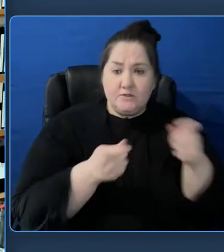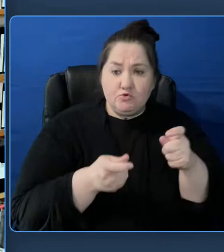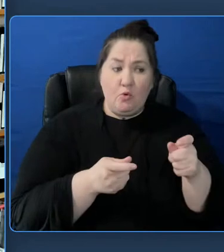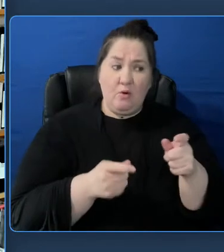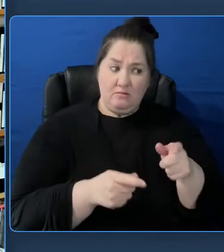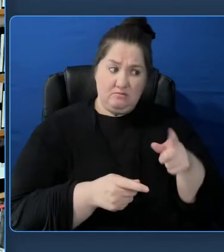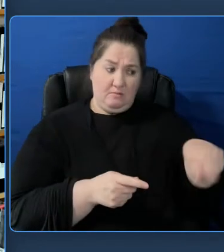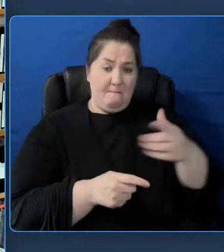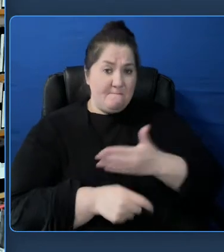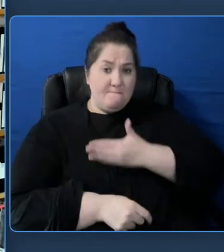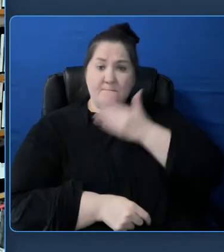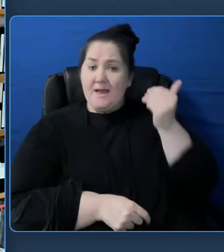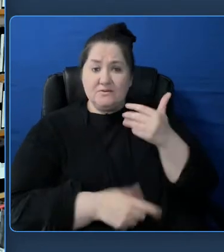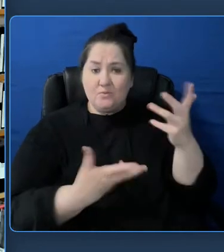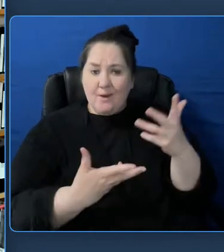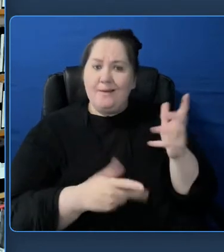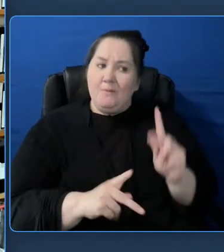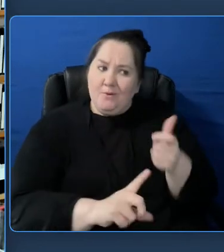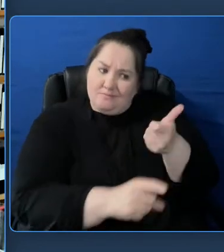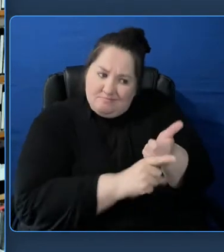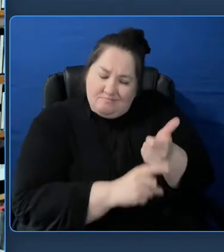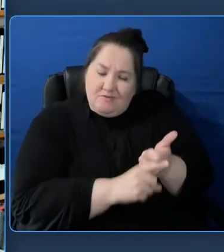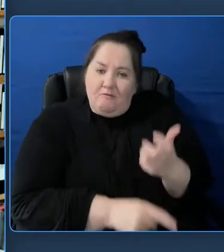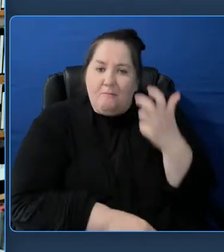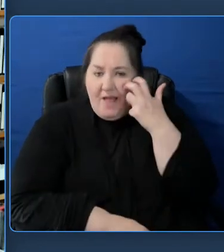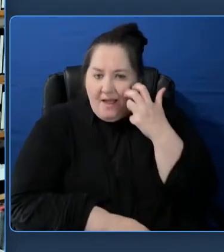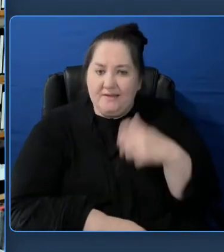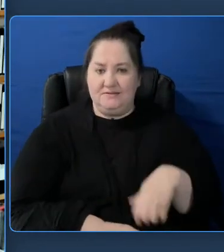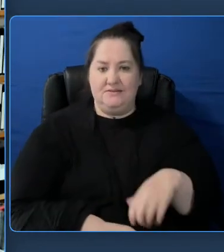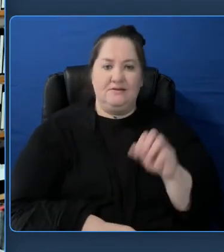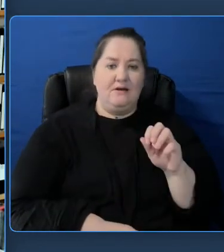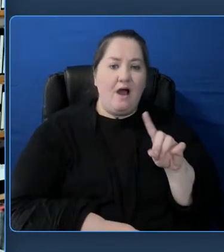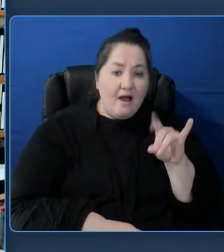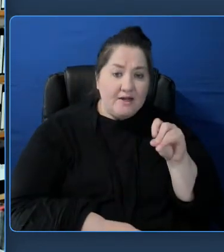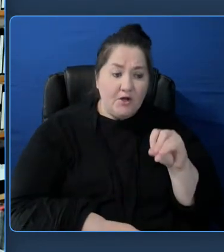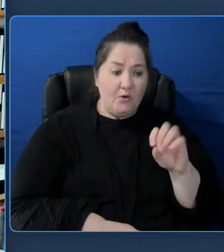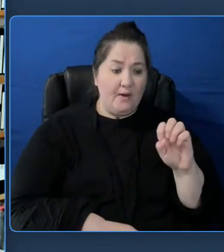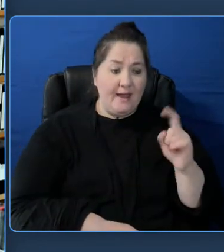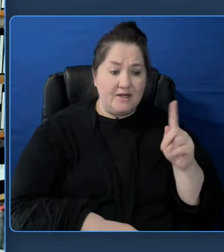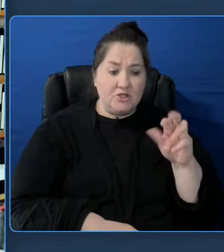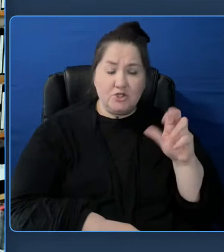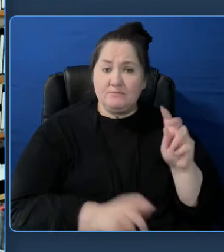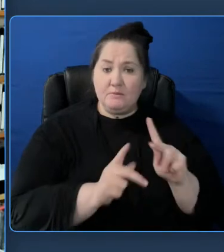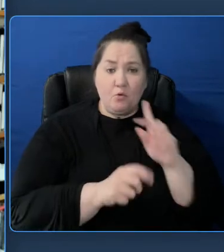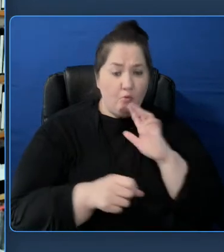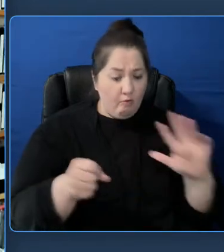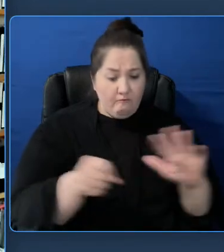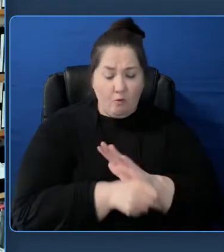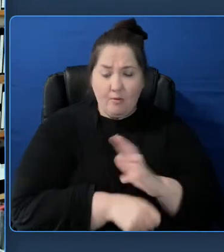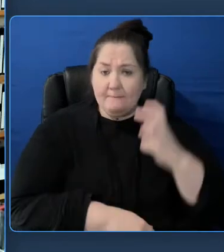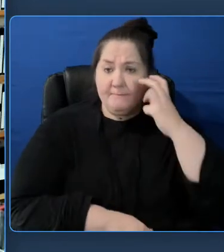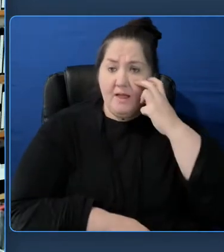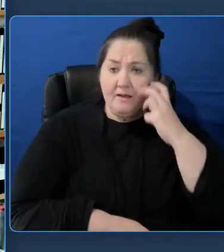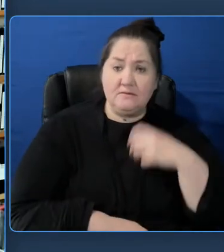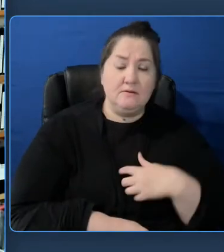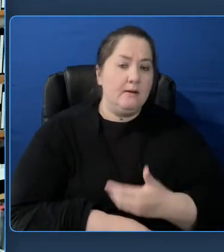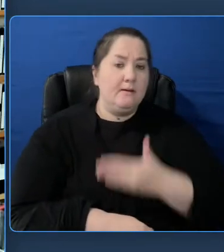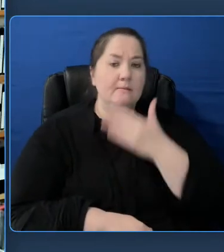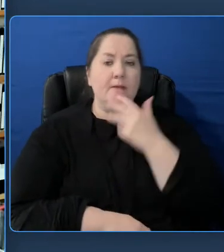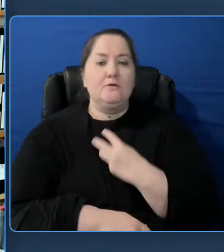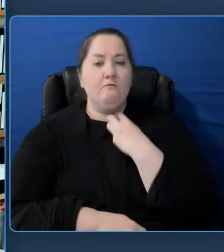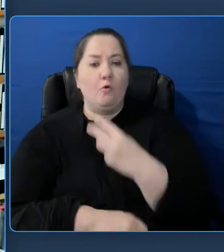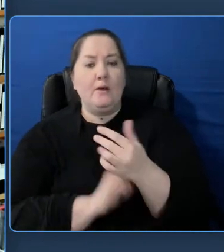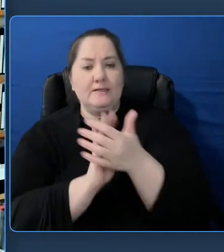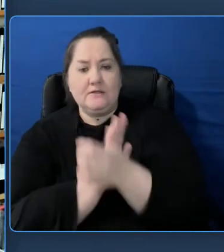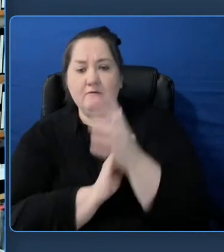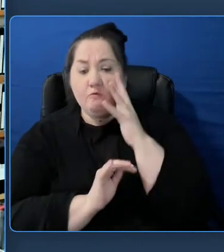blind. Some of the best audio editors are people who are totally blind. Some of the best voice talents for